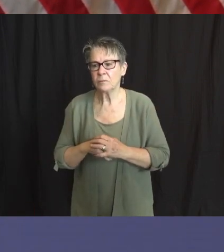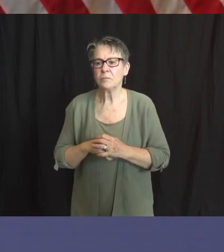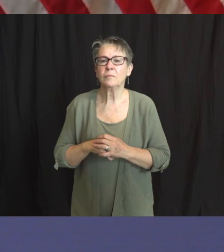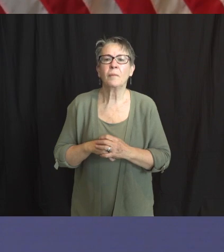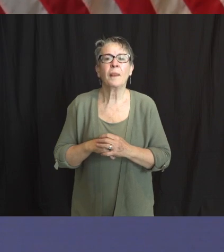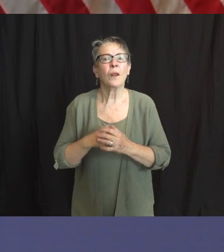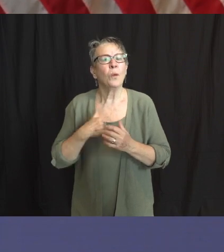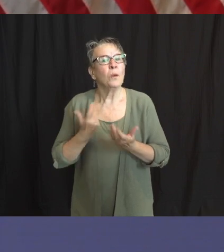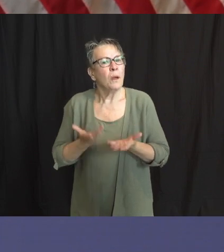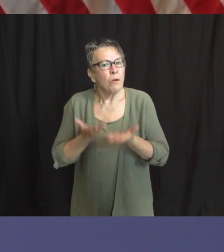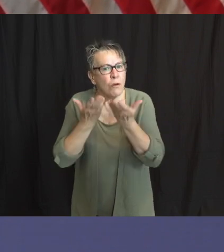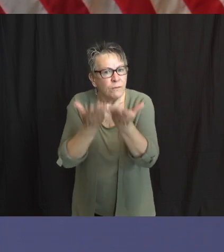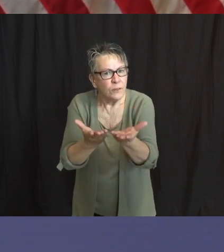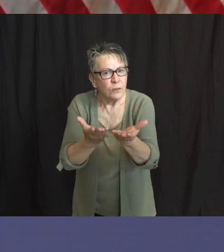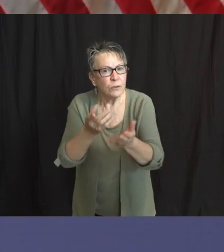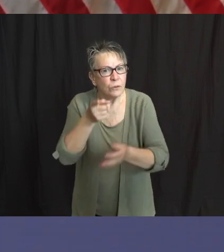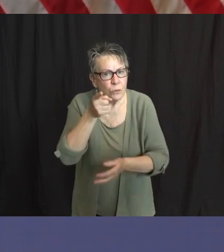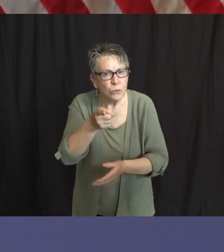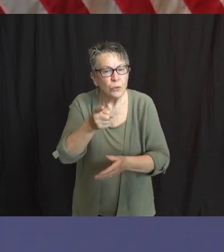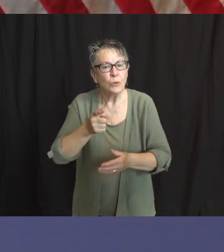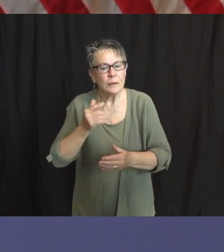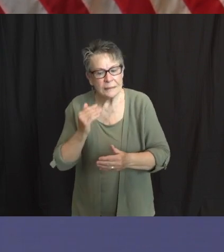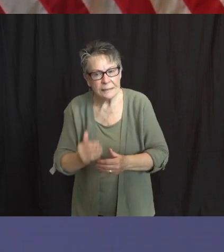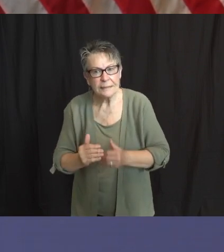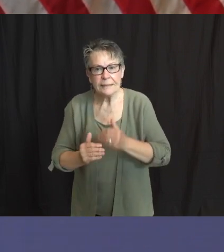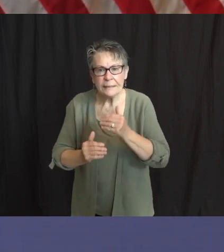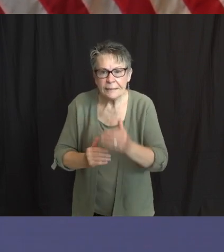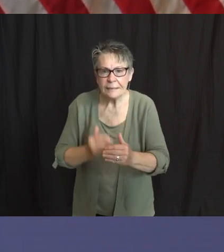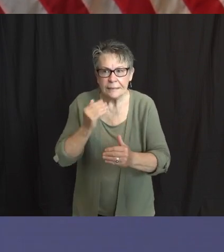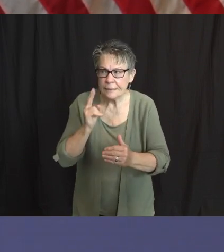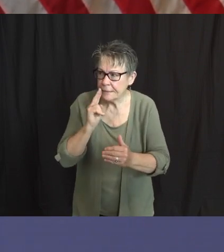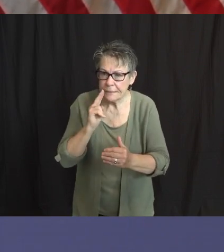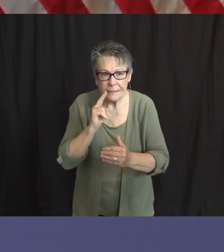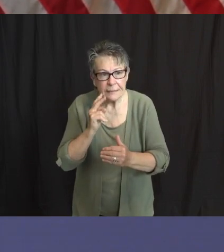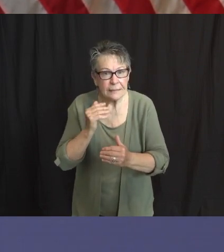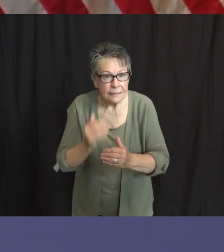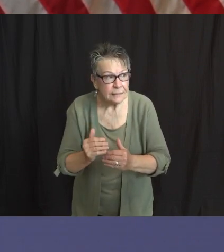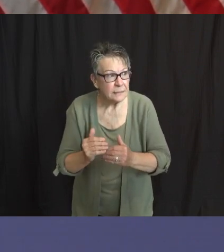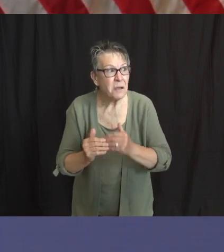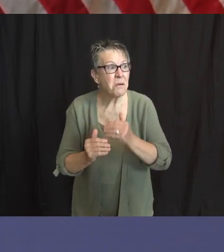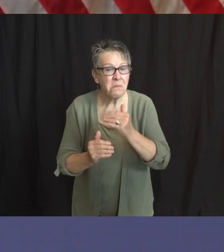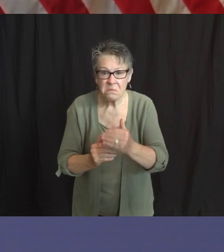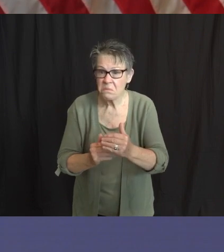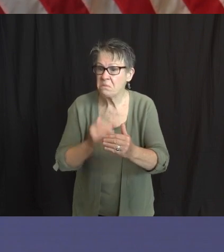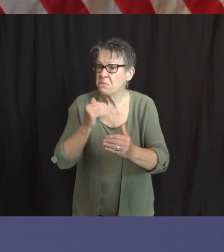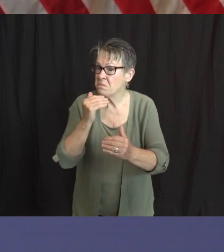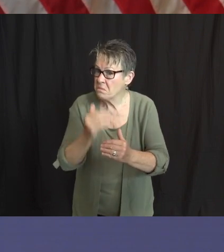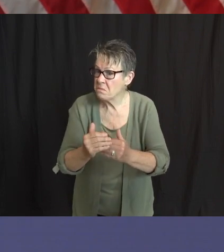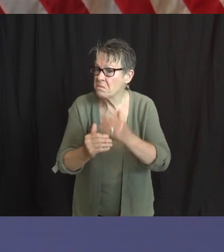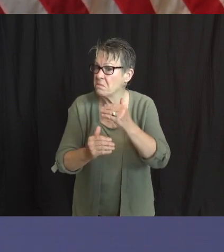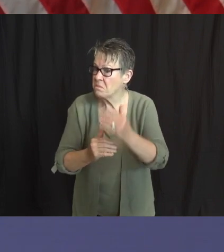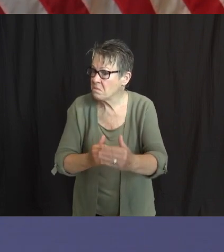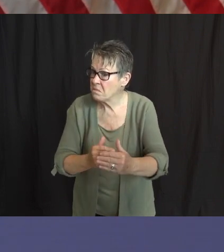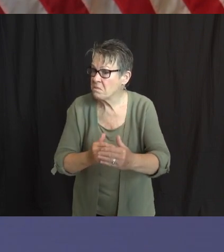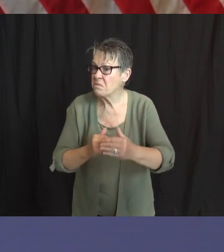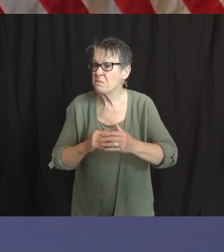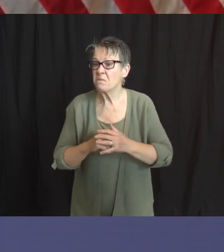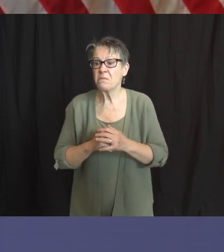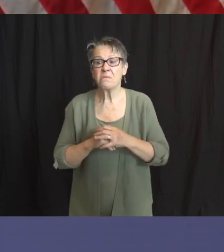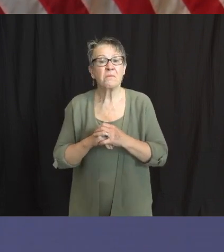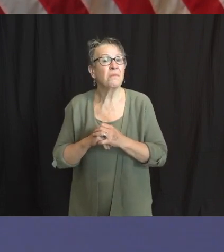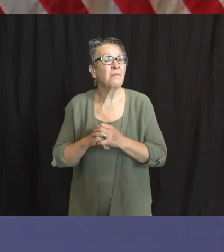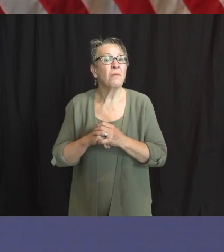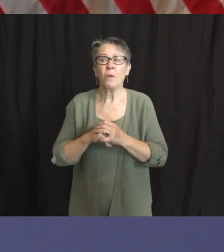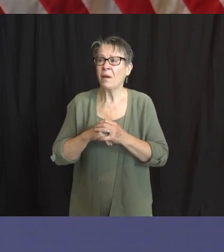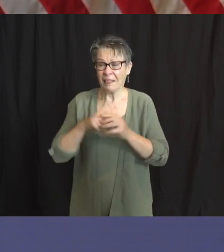We're going to probably have, I don't want to break any more news today because we've broken a lot, but we're going to take other steps, I would hope, this week on other areas where folks